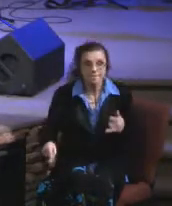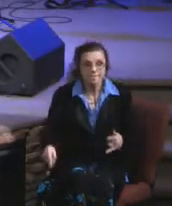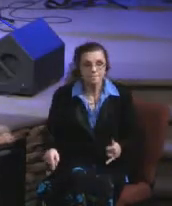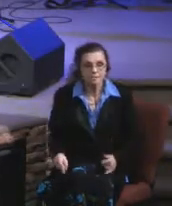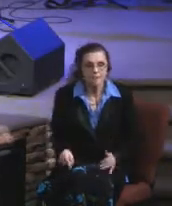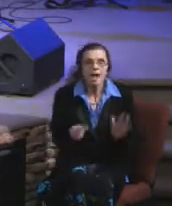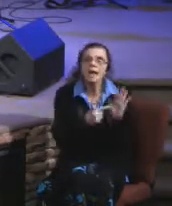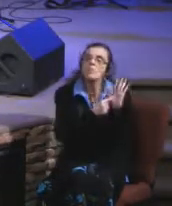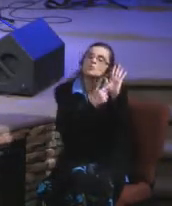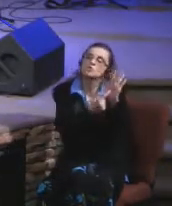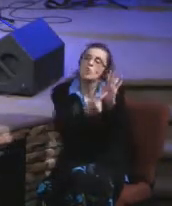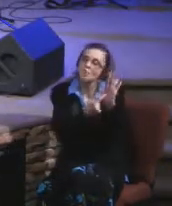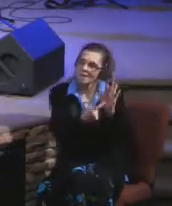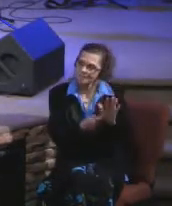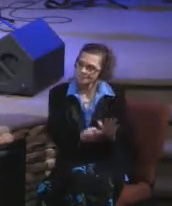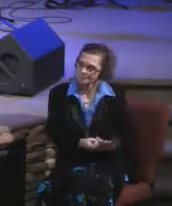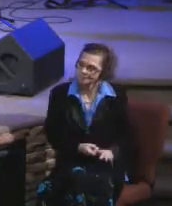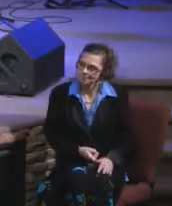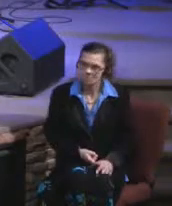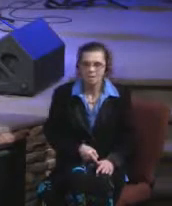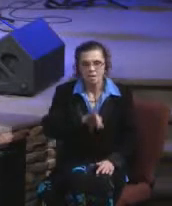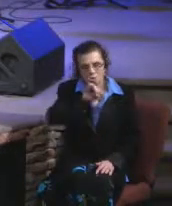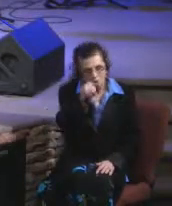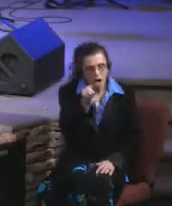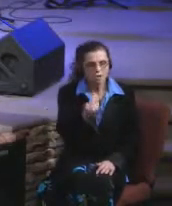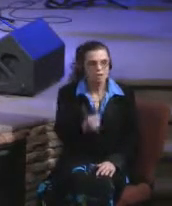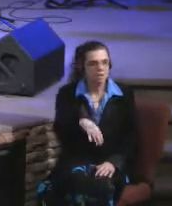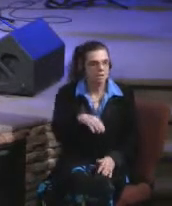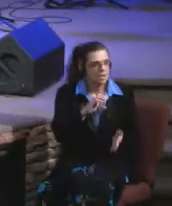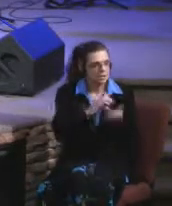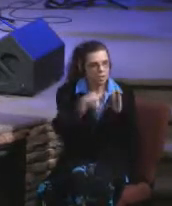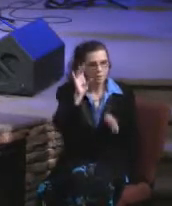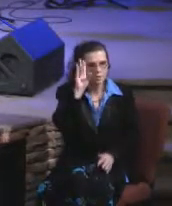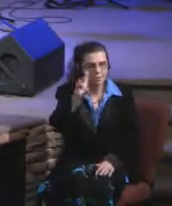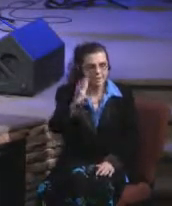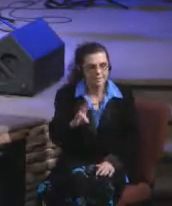I'm going to show you that. Joshua chapter 7.